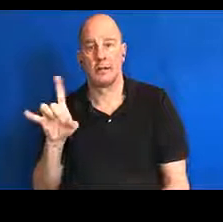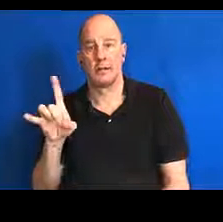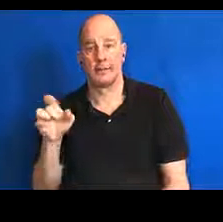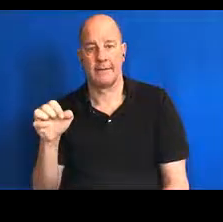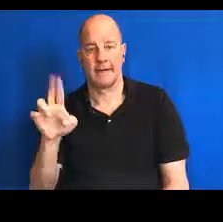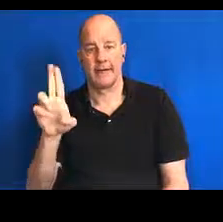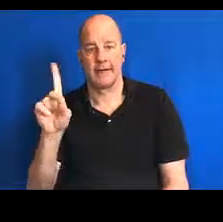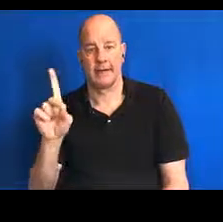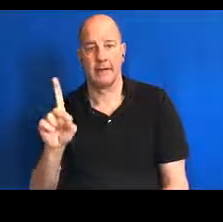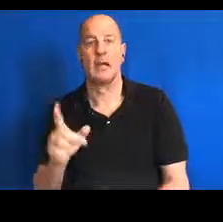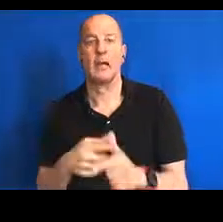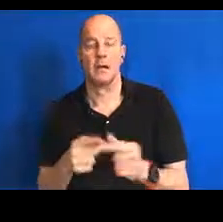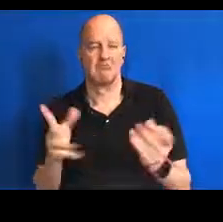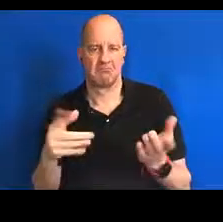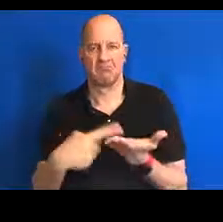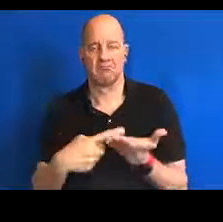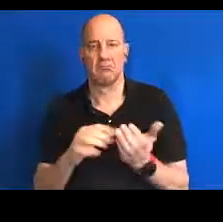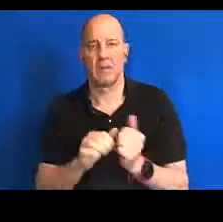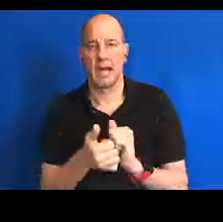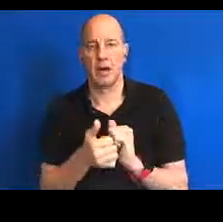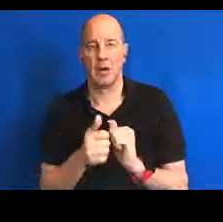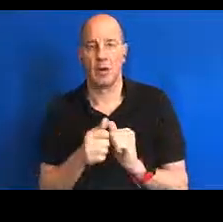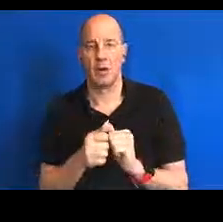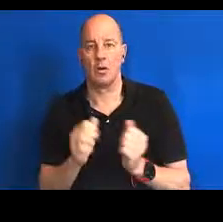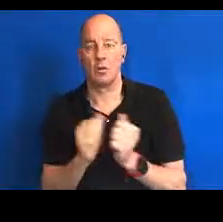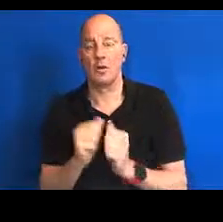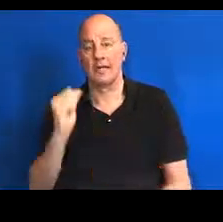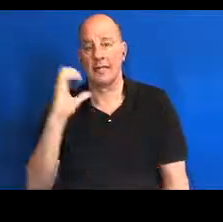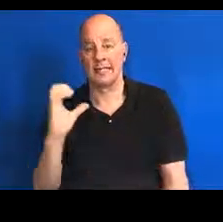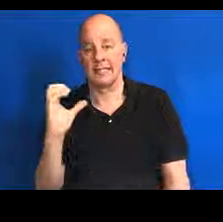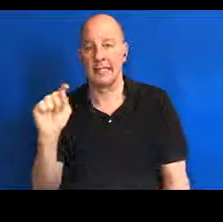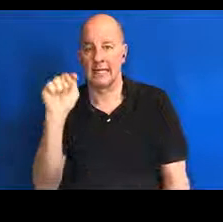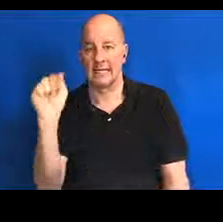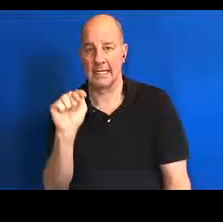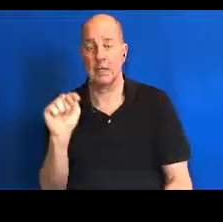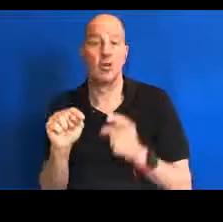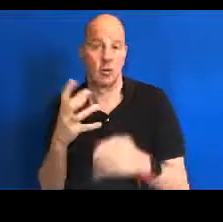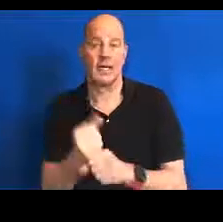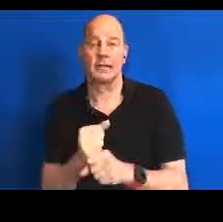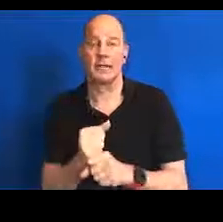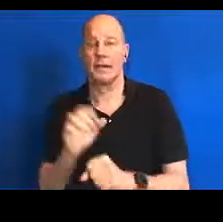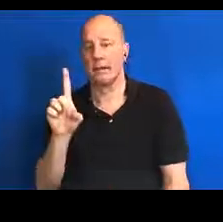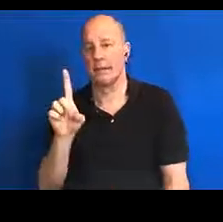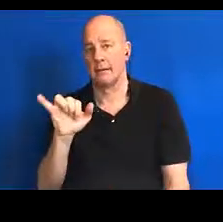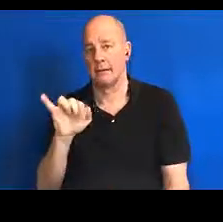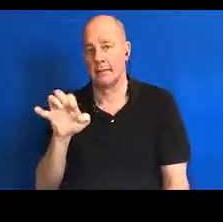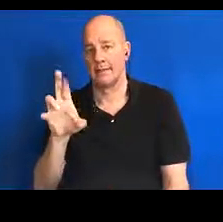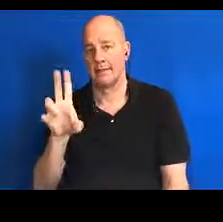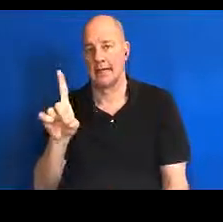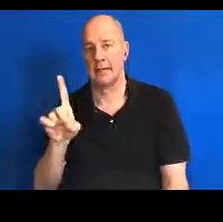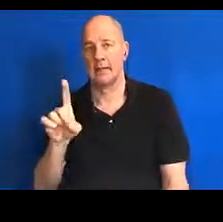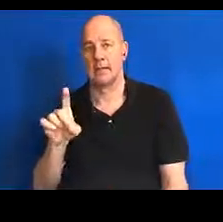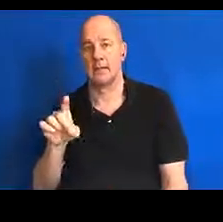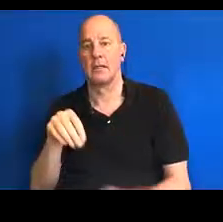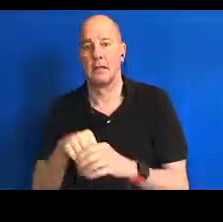talked about how in C or T you can receive dividends in subchapter and in